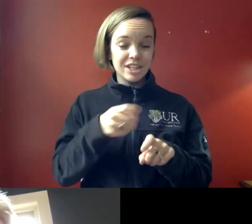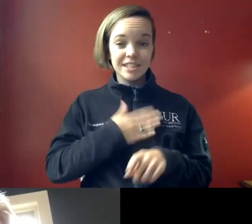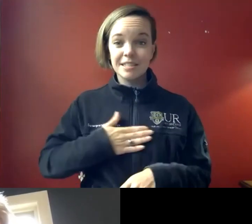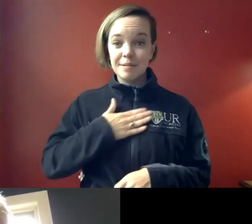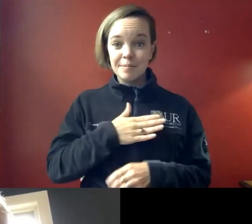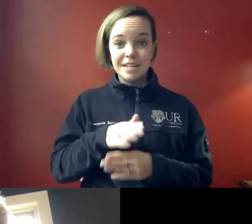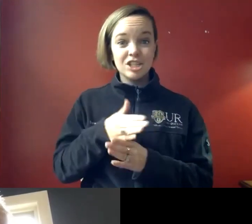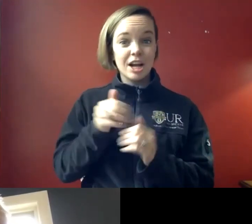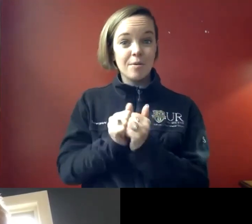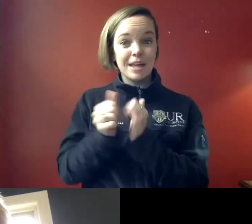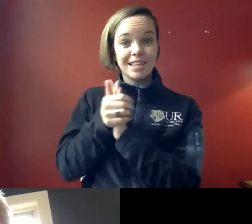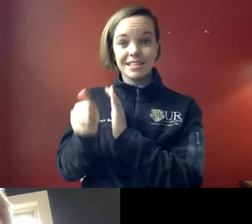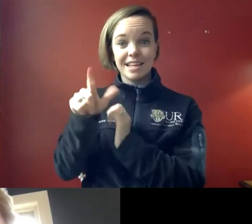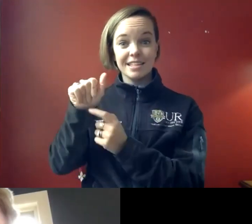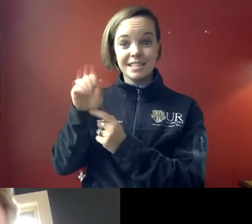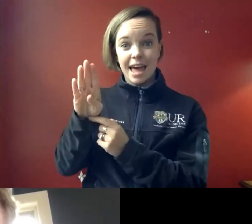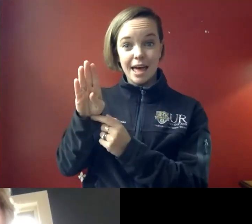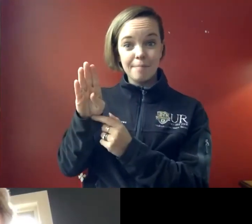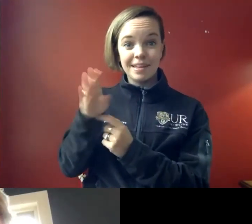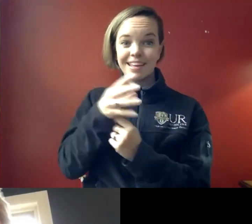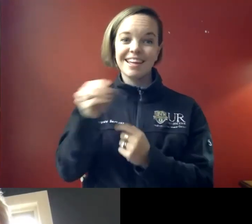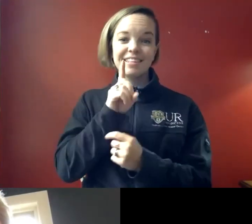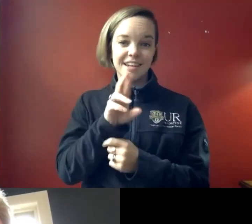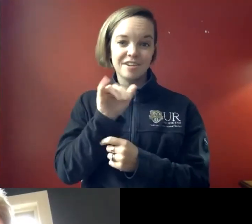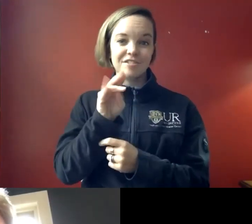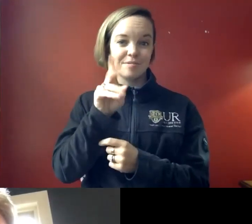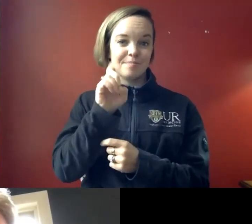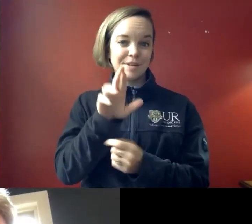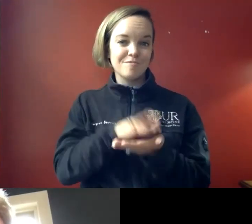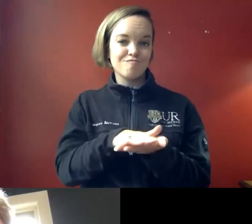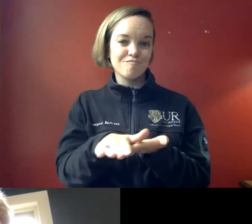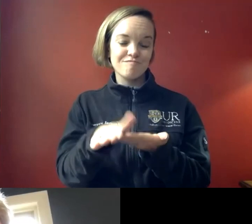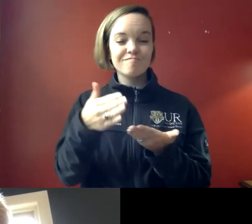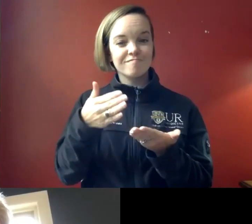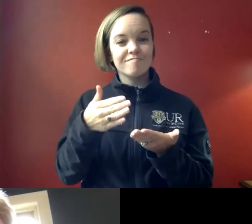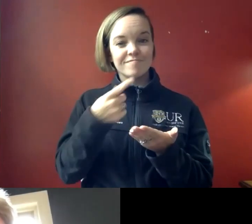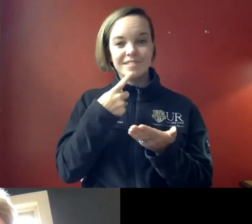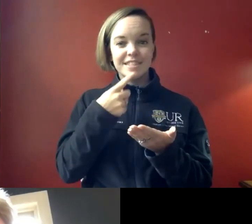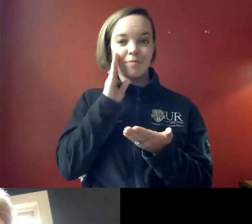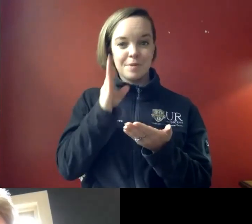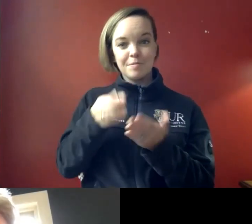Skills Lab. And Dr. Binder has been so kind to agree to review those questions and